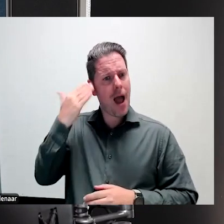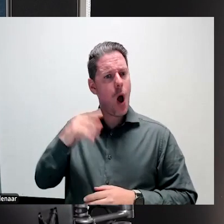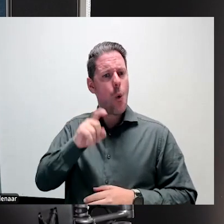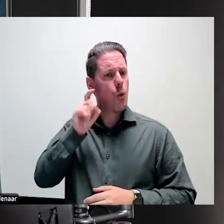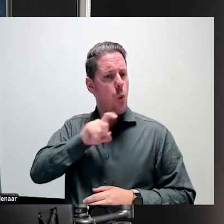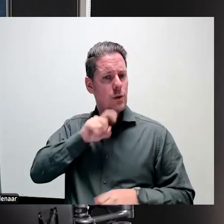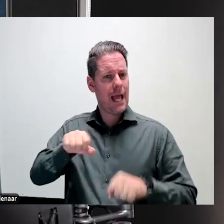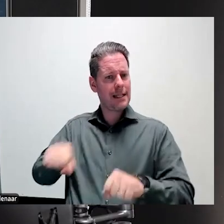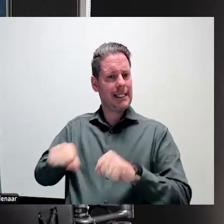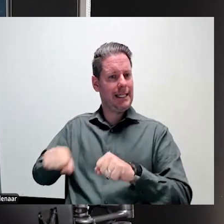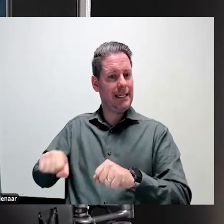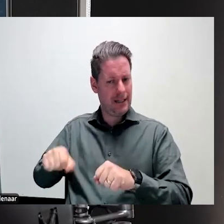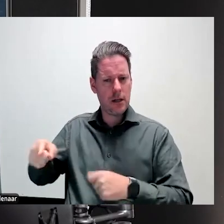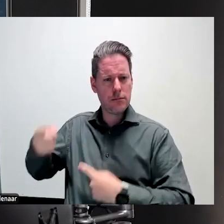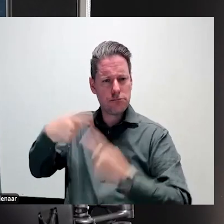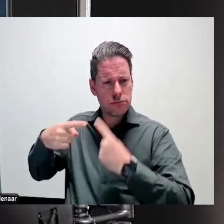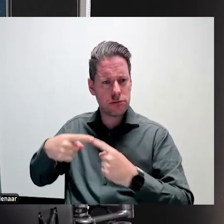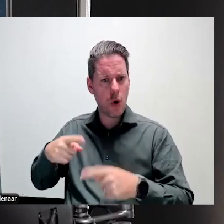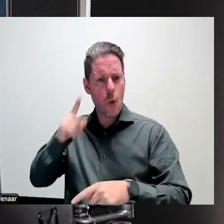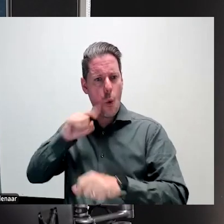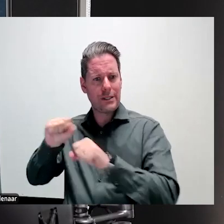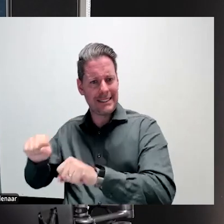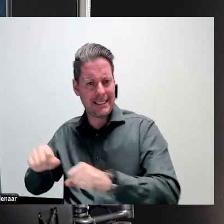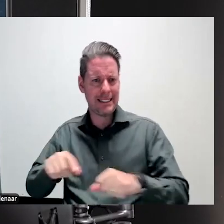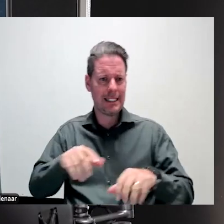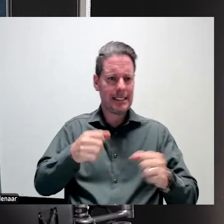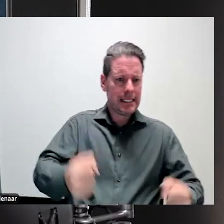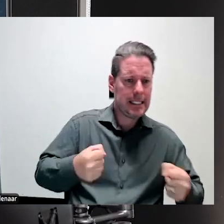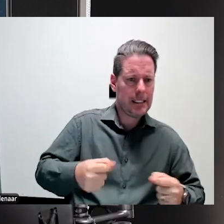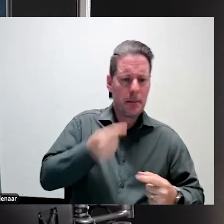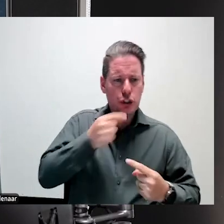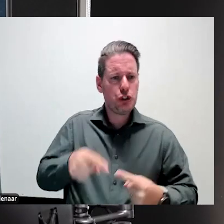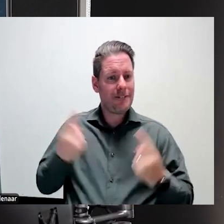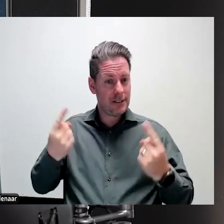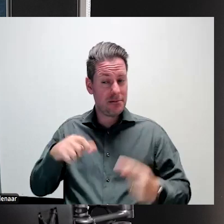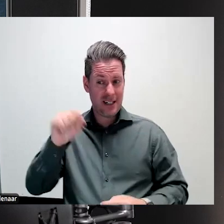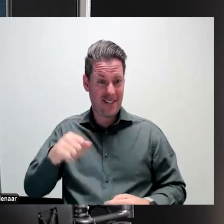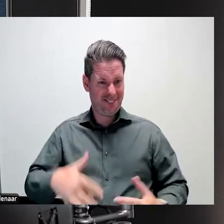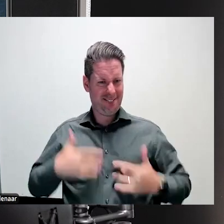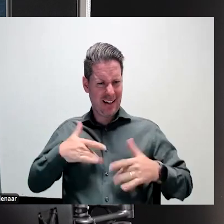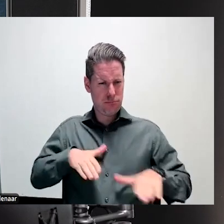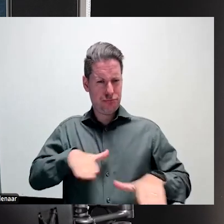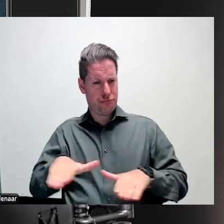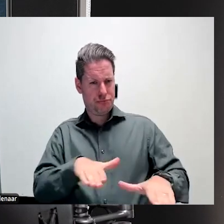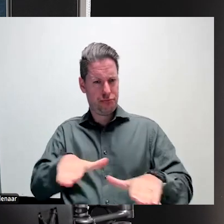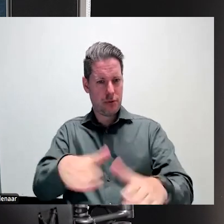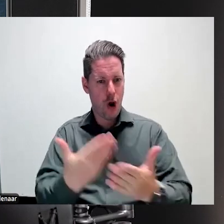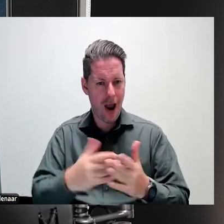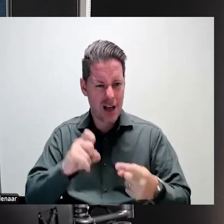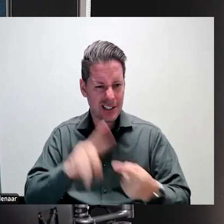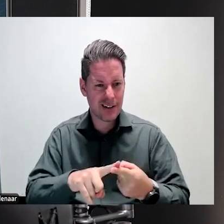able to explain to me some of the differences between water skiing and snow skiing. But yeah, it's very different. The feeling of the ice